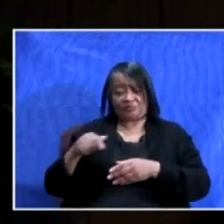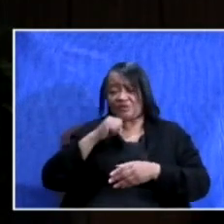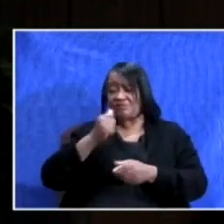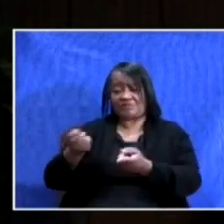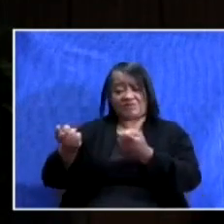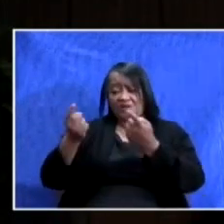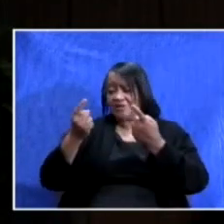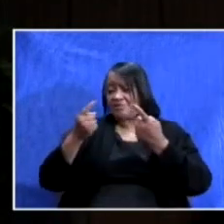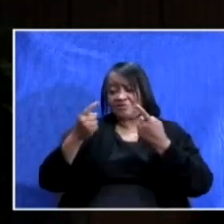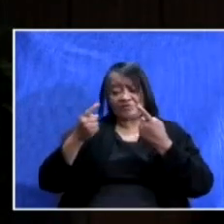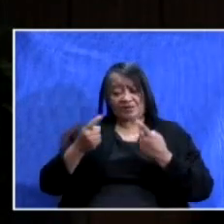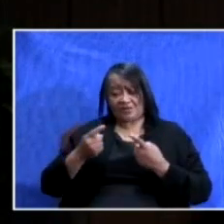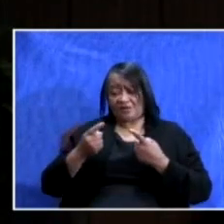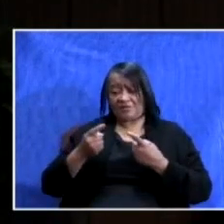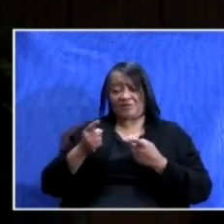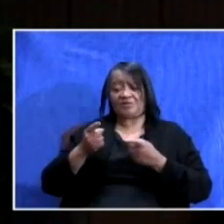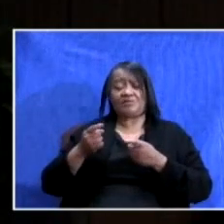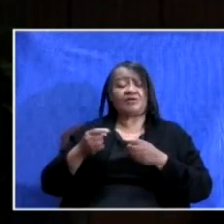push for prison reform.